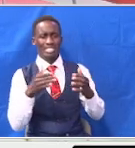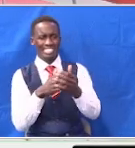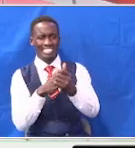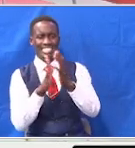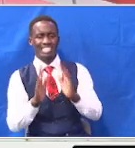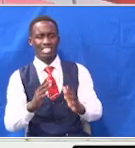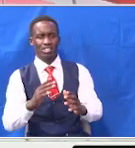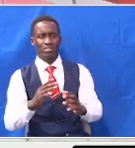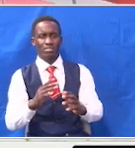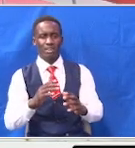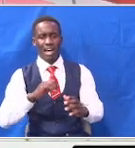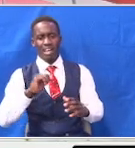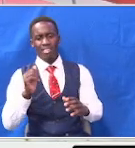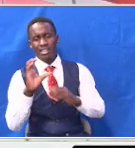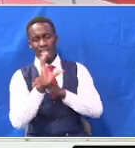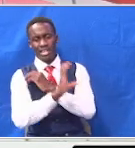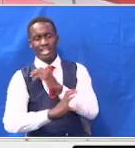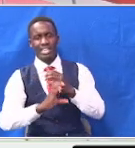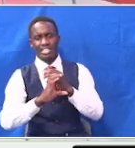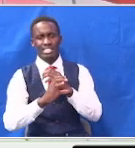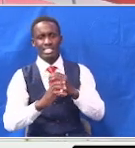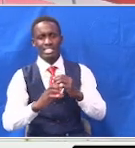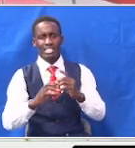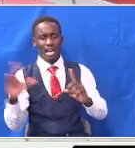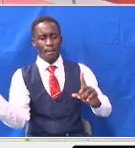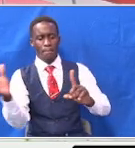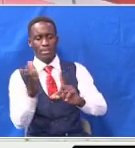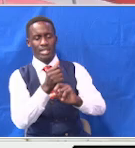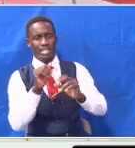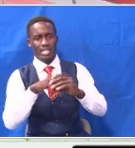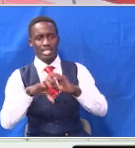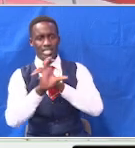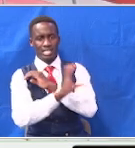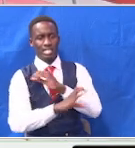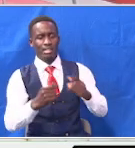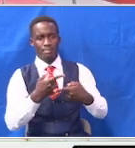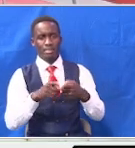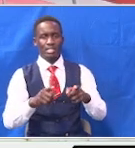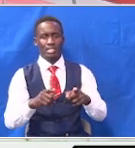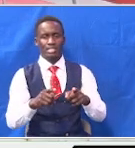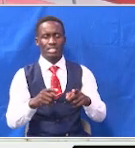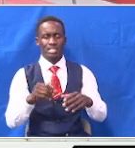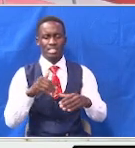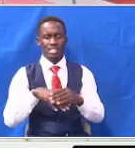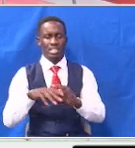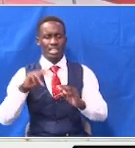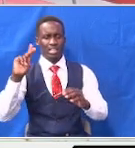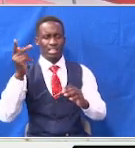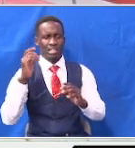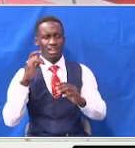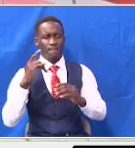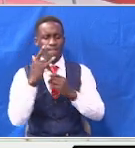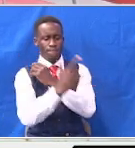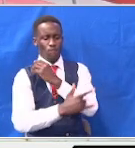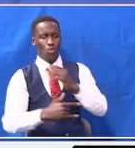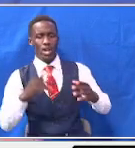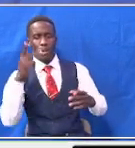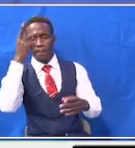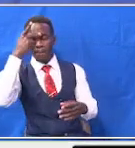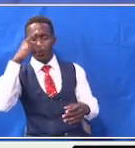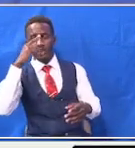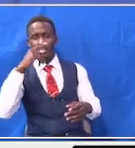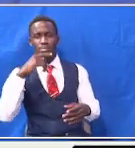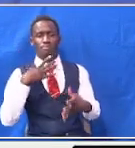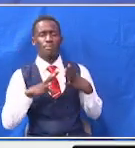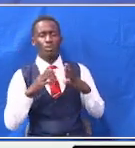within hours of a conversation around Kenya's foreign policy, there were criticisms of perhaps how